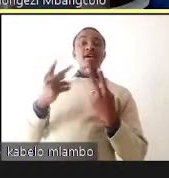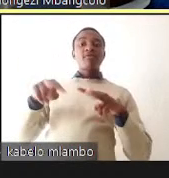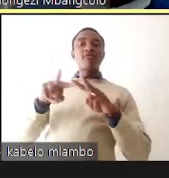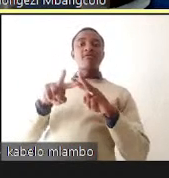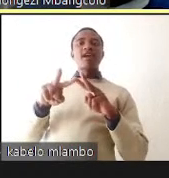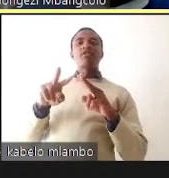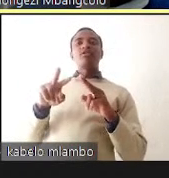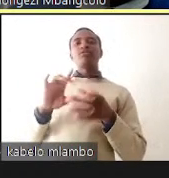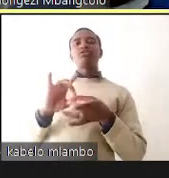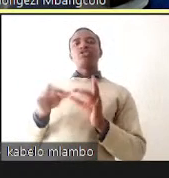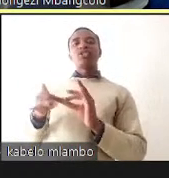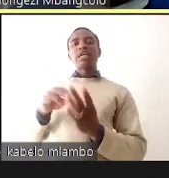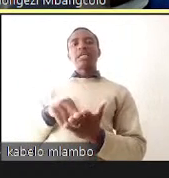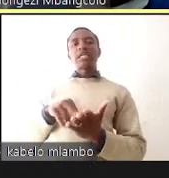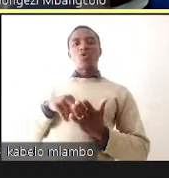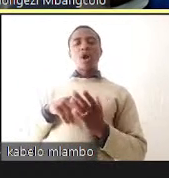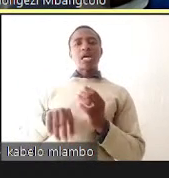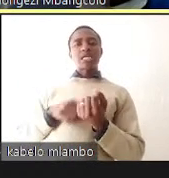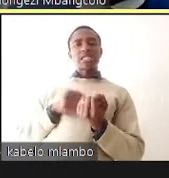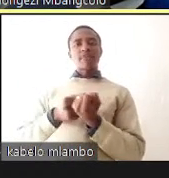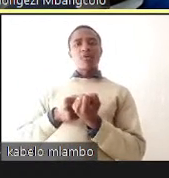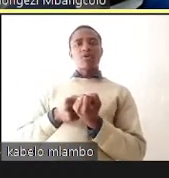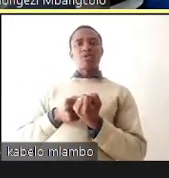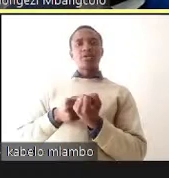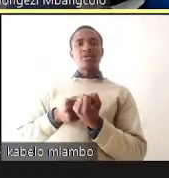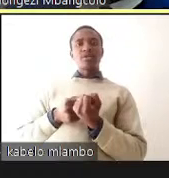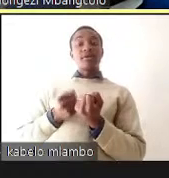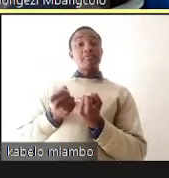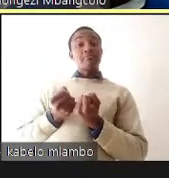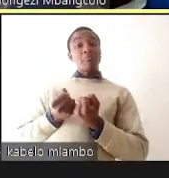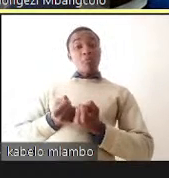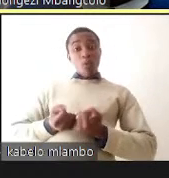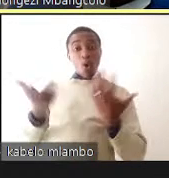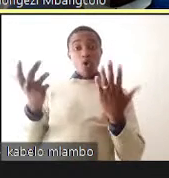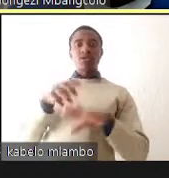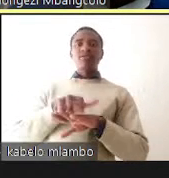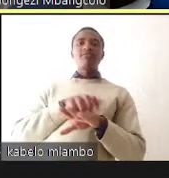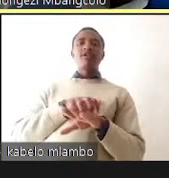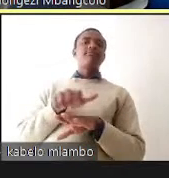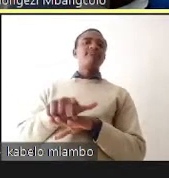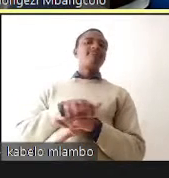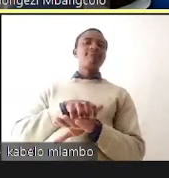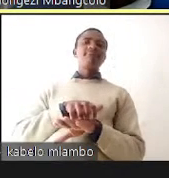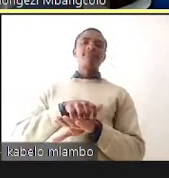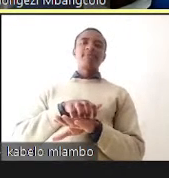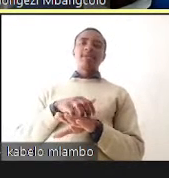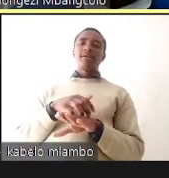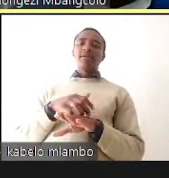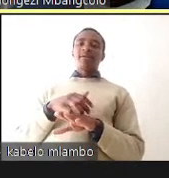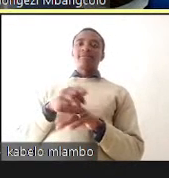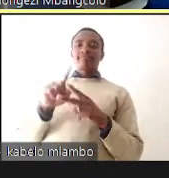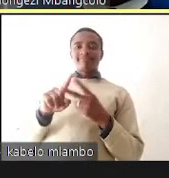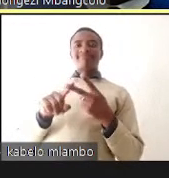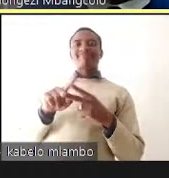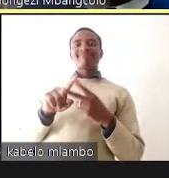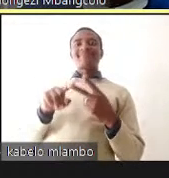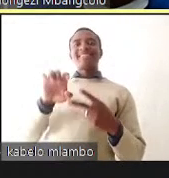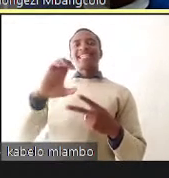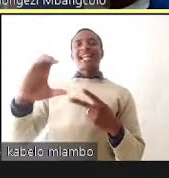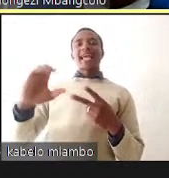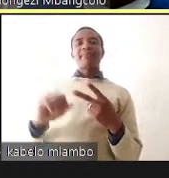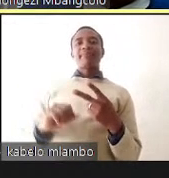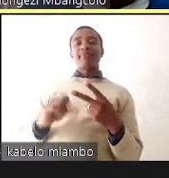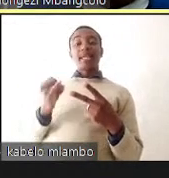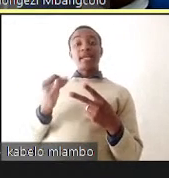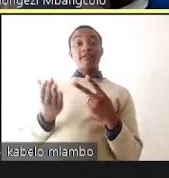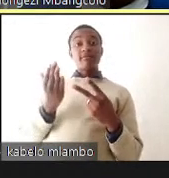require support, and the majority of farmers are farming in this space in terms of the Eastern Cape. So if you were to